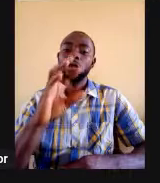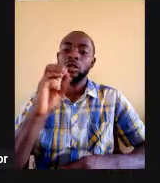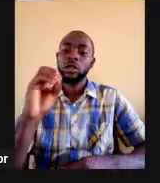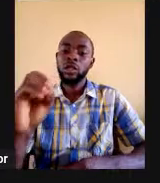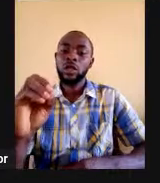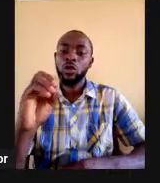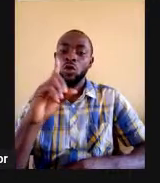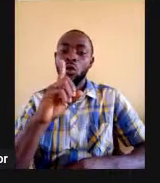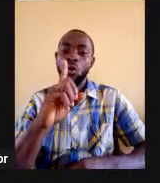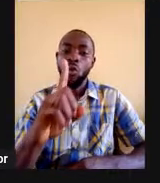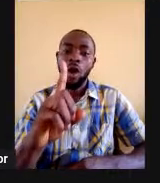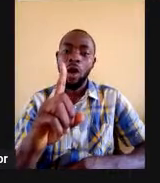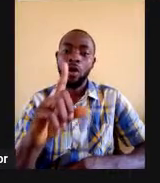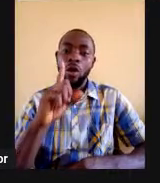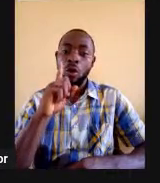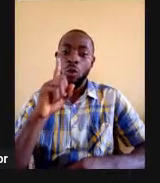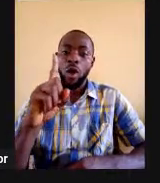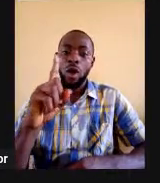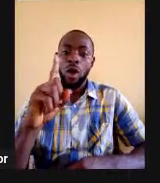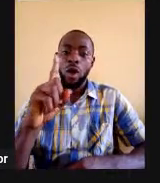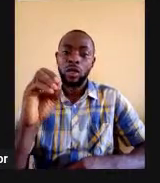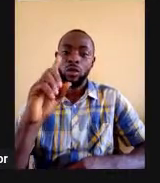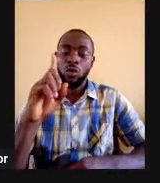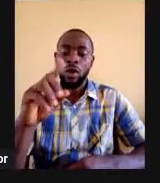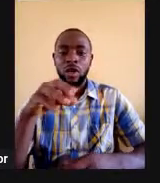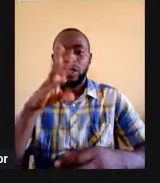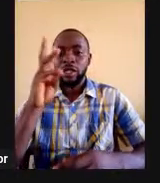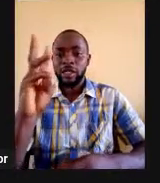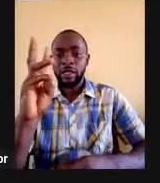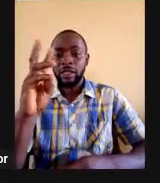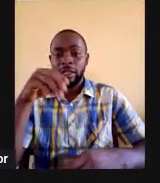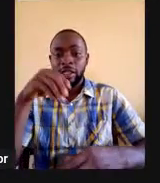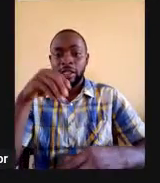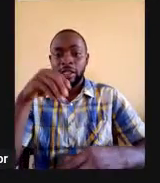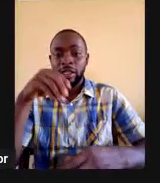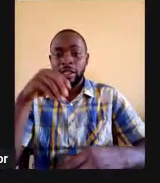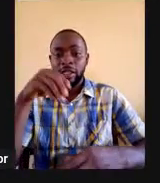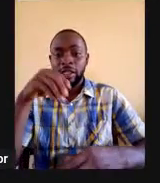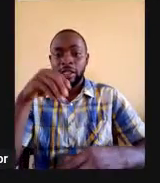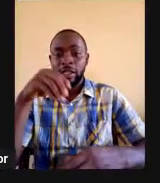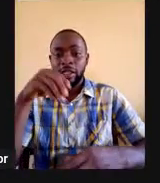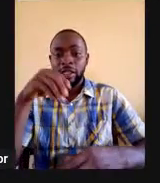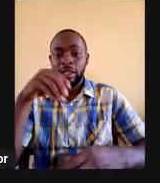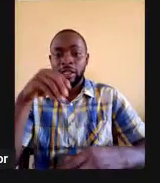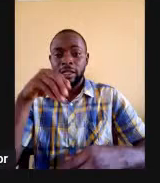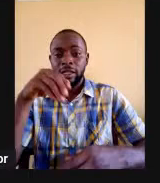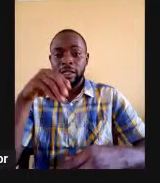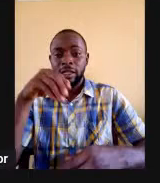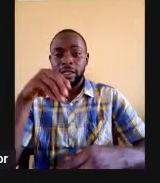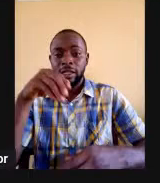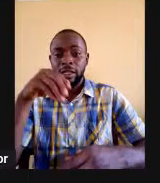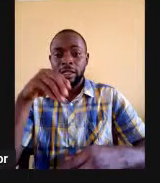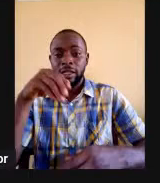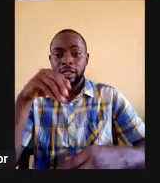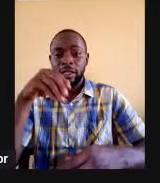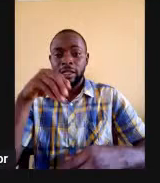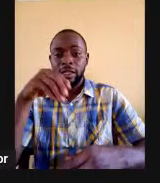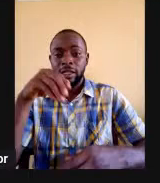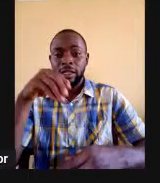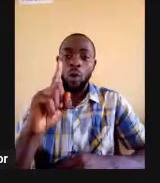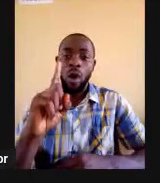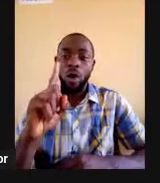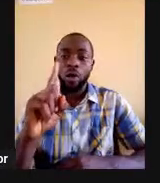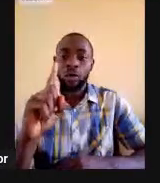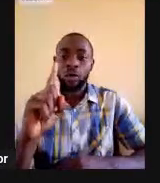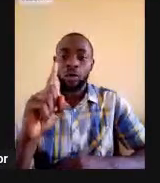1 0 1. 6 in binary is 1 1 0. 6 in binary is